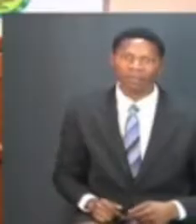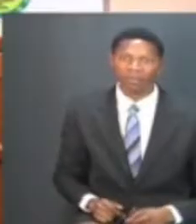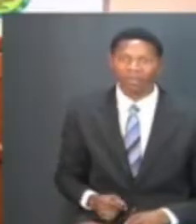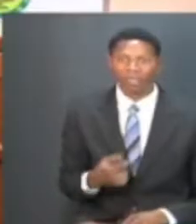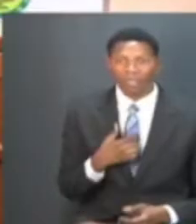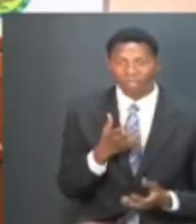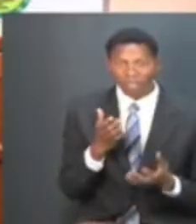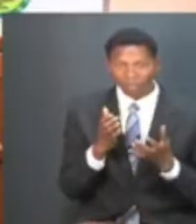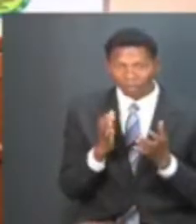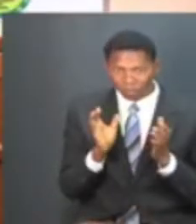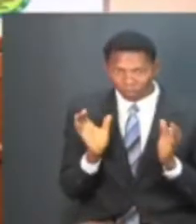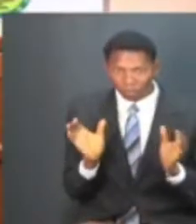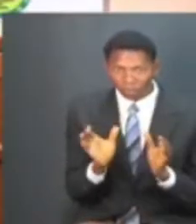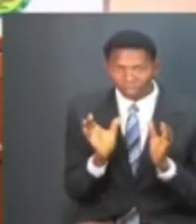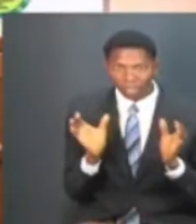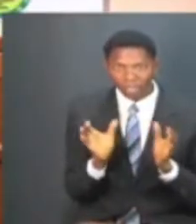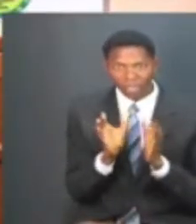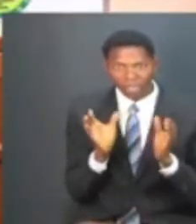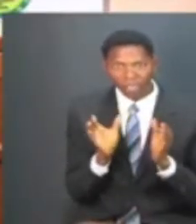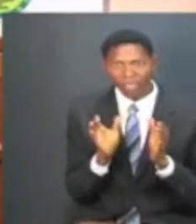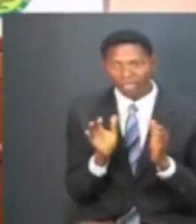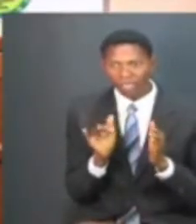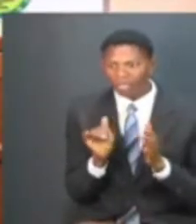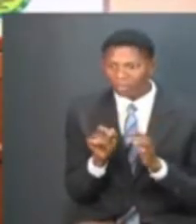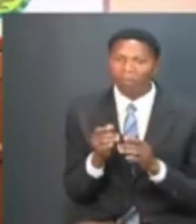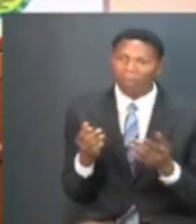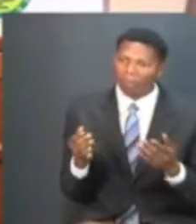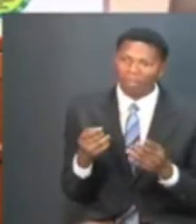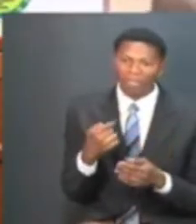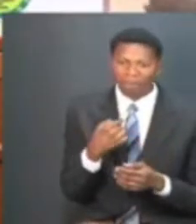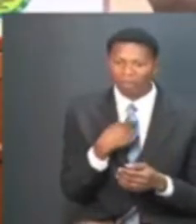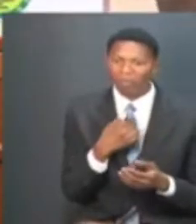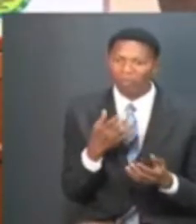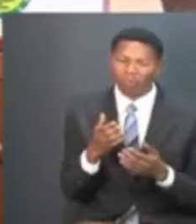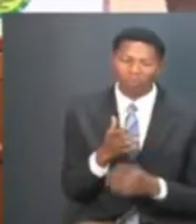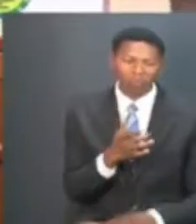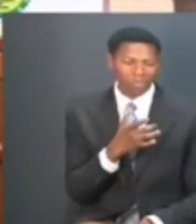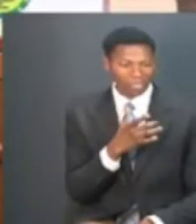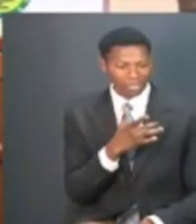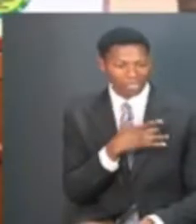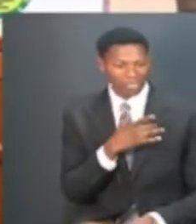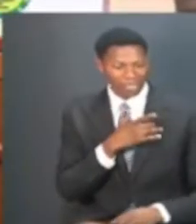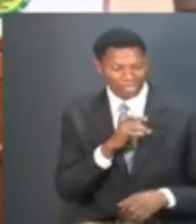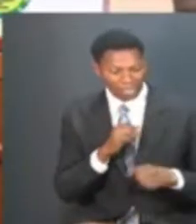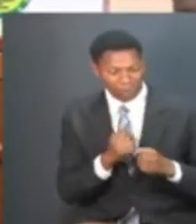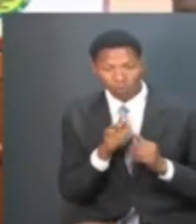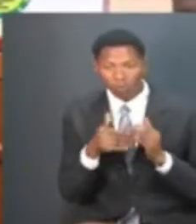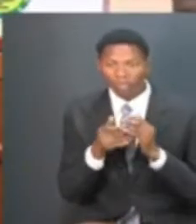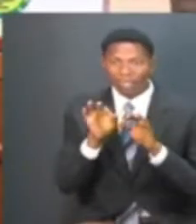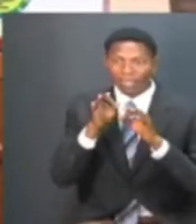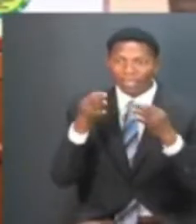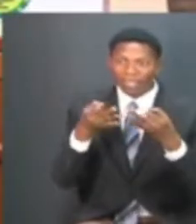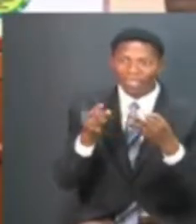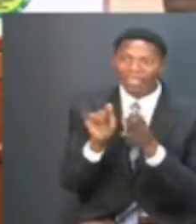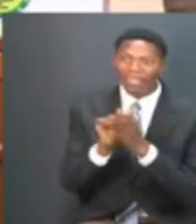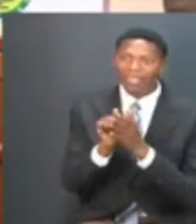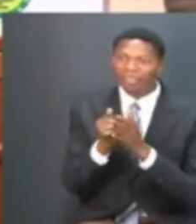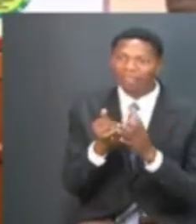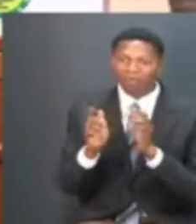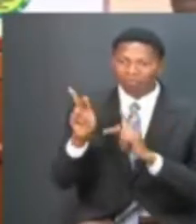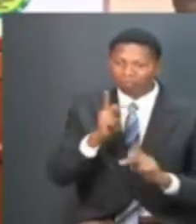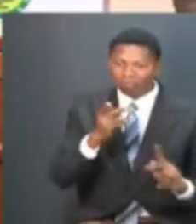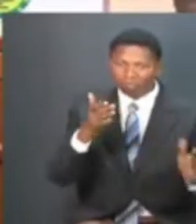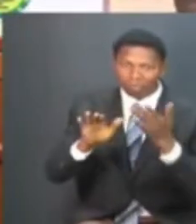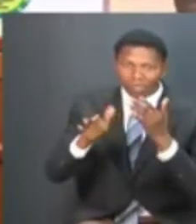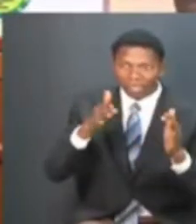to urge that in as much as we want to contribute, in as much as we want to sympathize with families who lost their dear